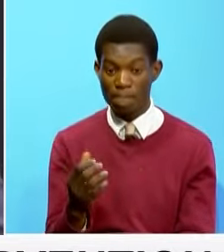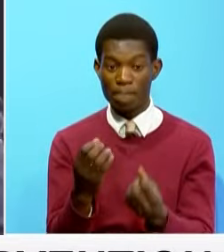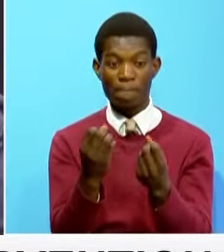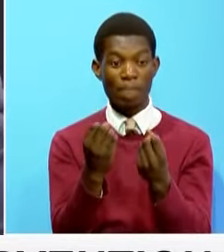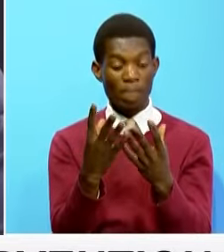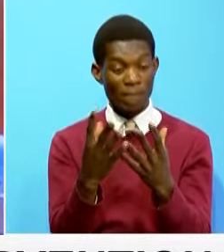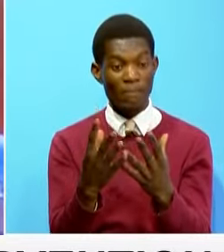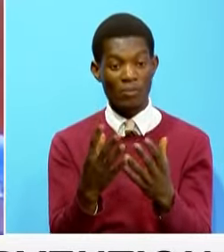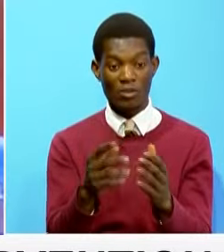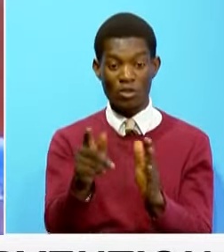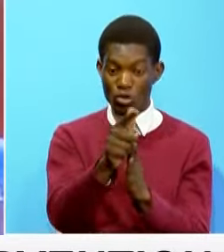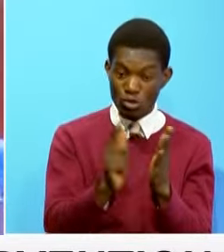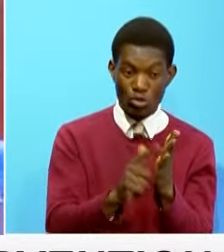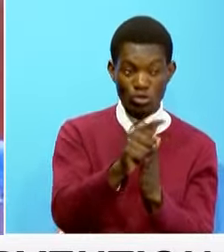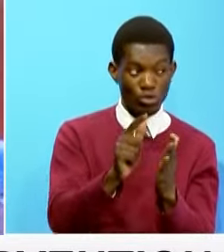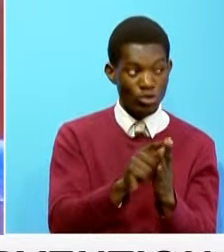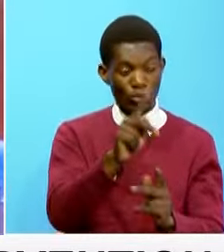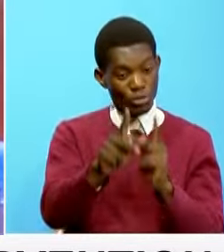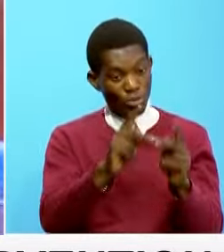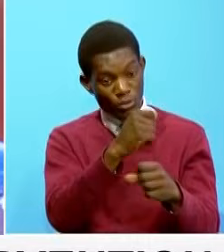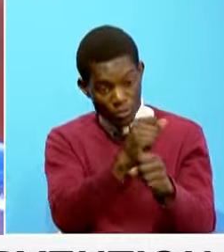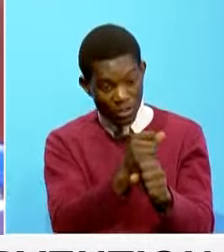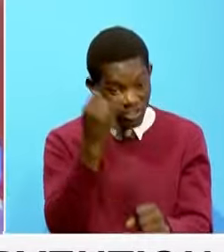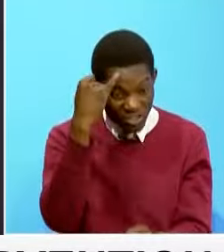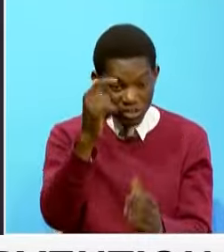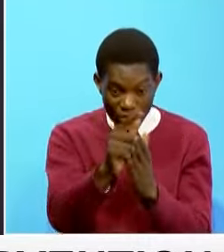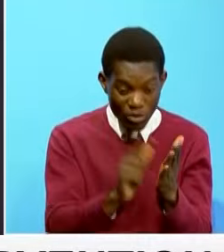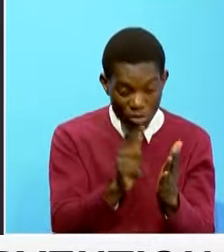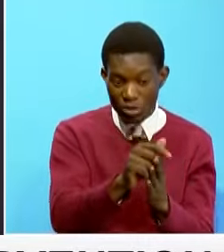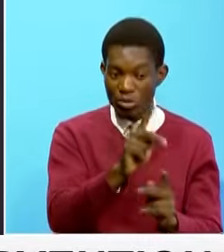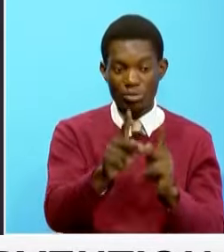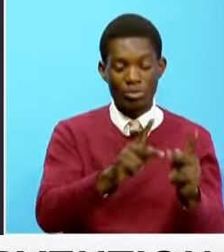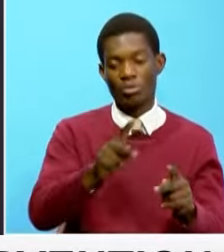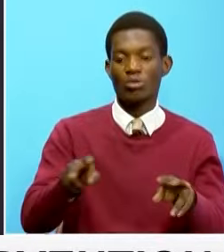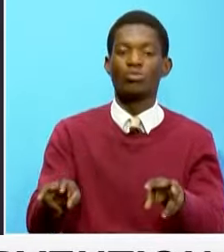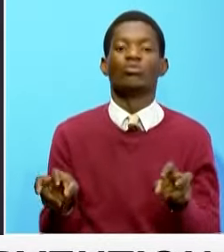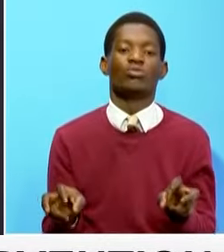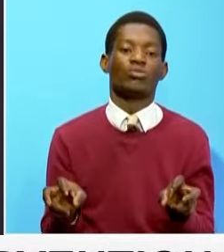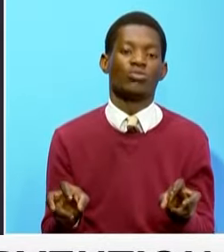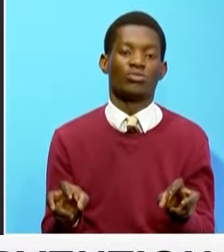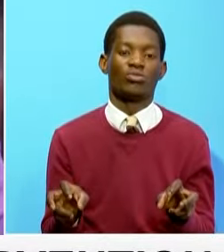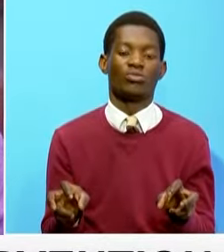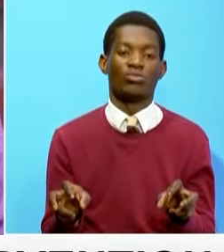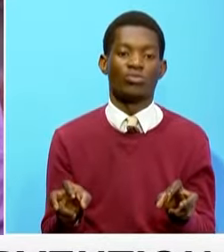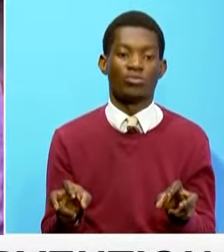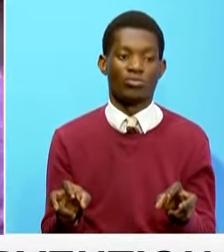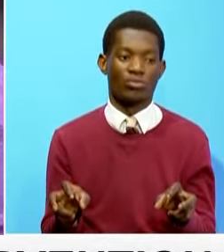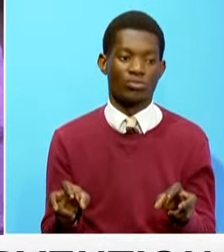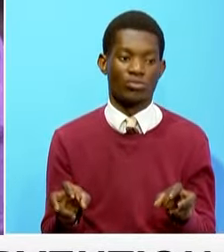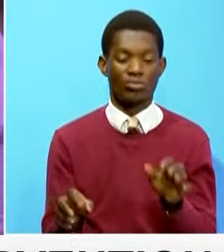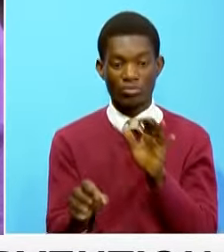than they sow. These and those that want to feast while